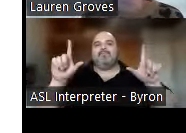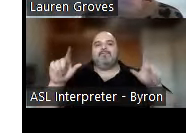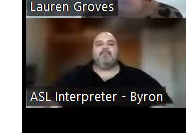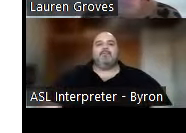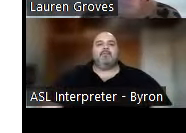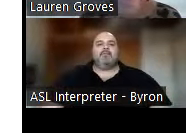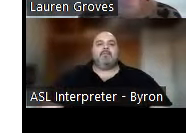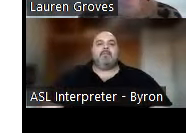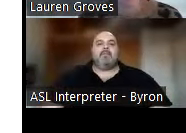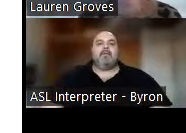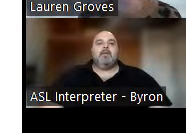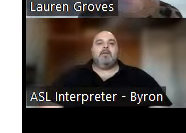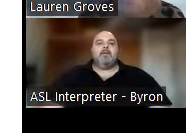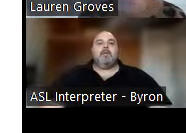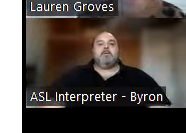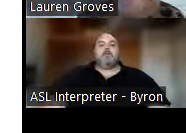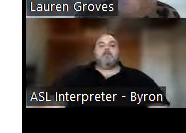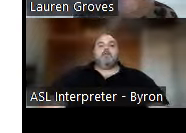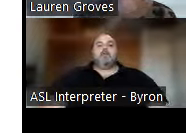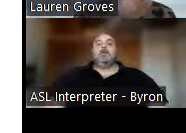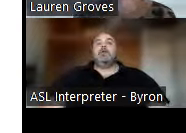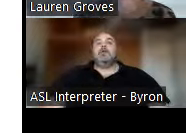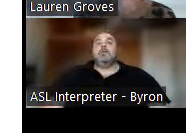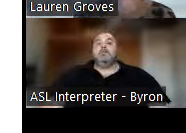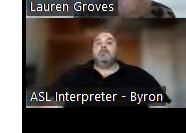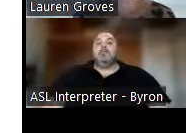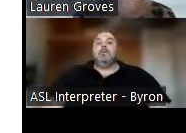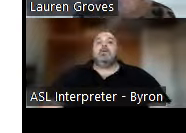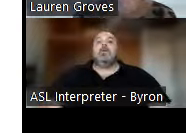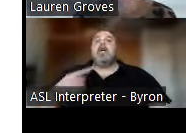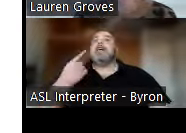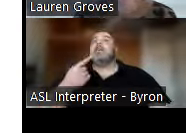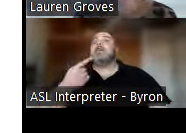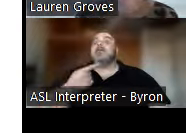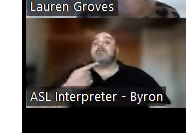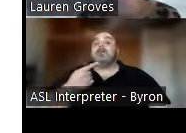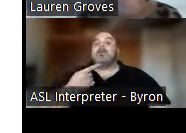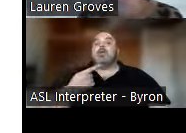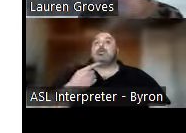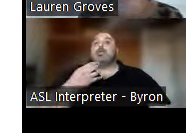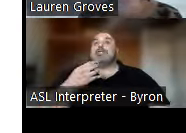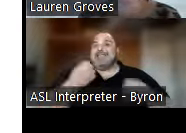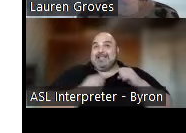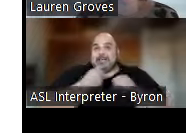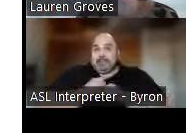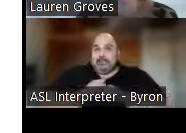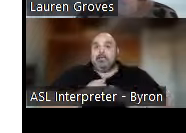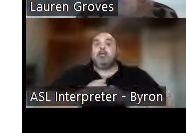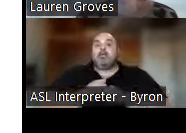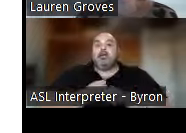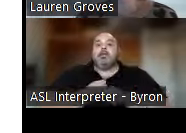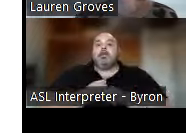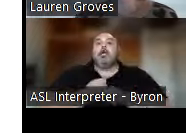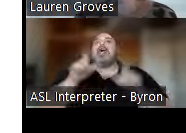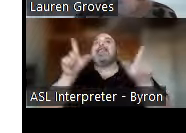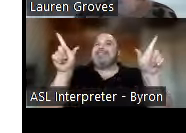Another item that we do have in our portfolio for CDPH and is in the coming year is to review the roles of